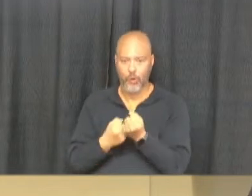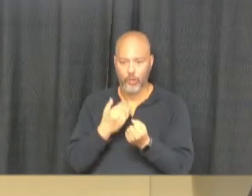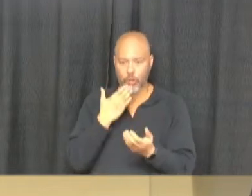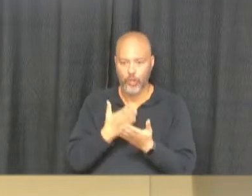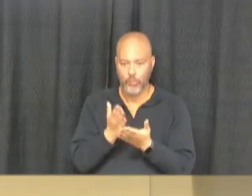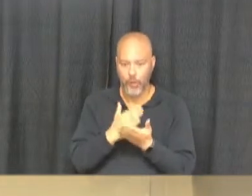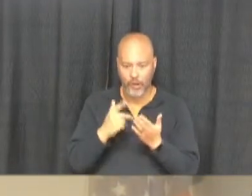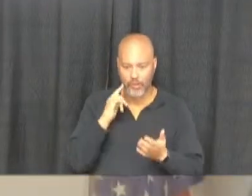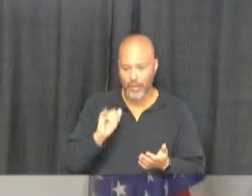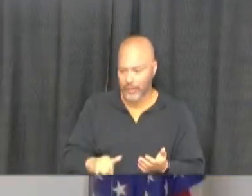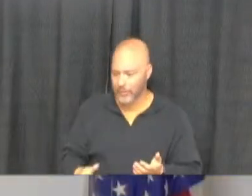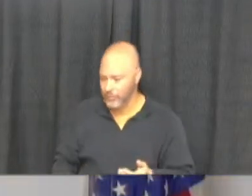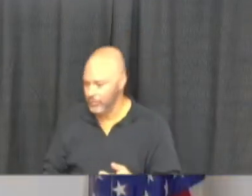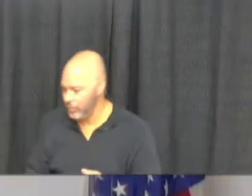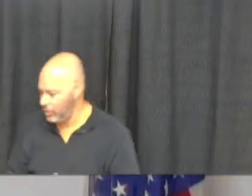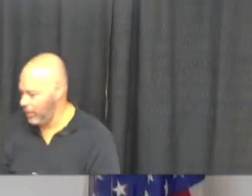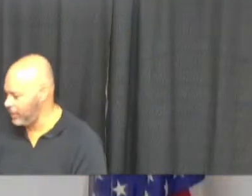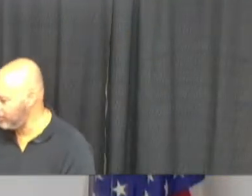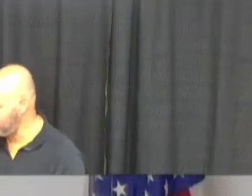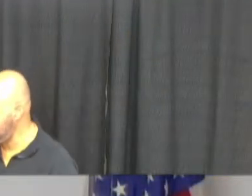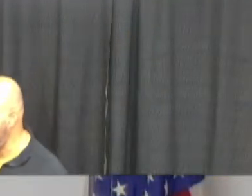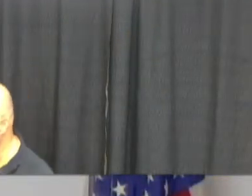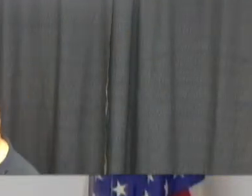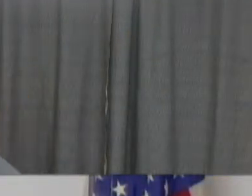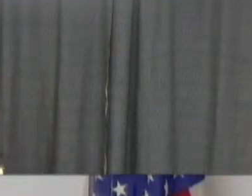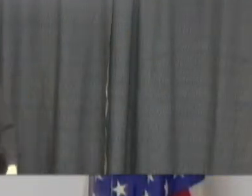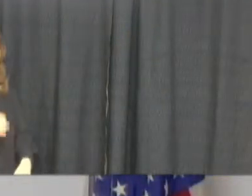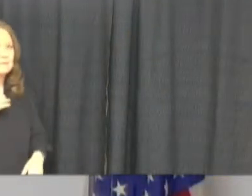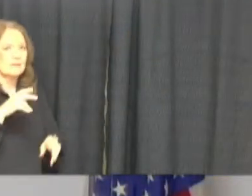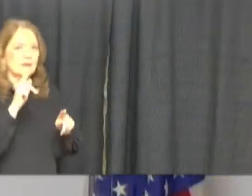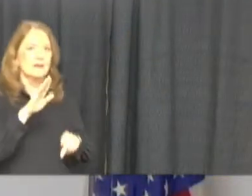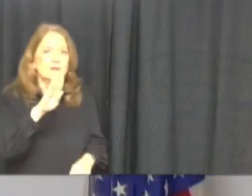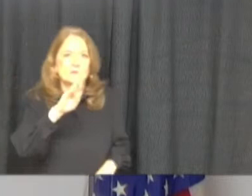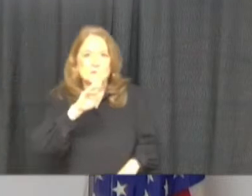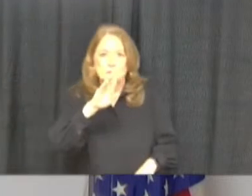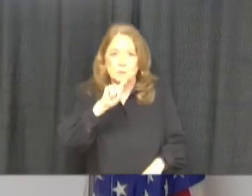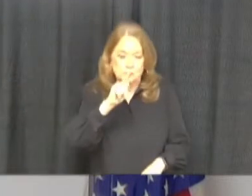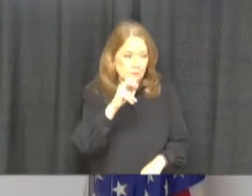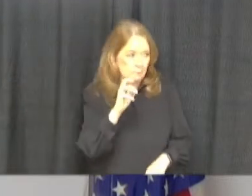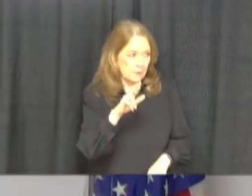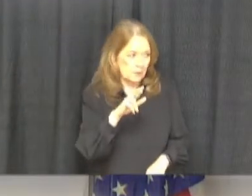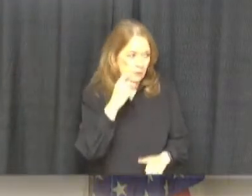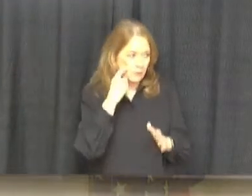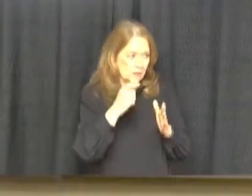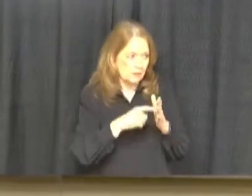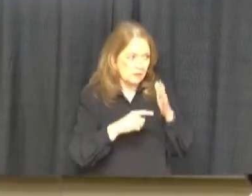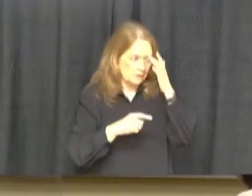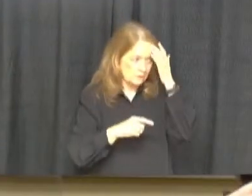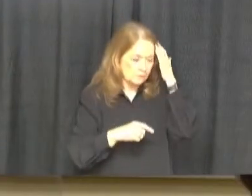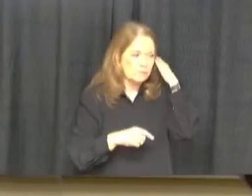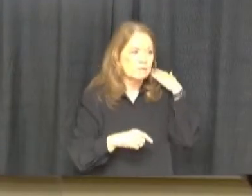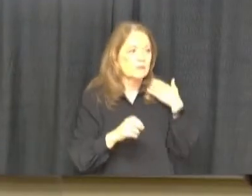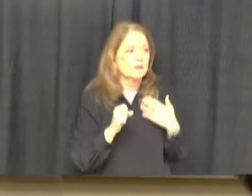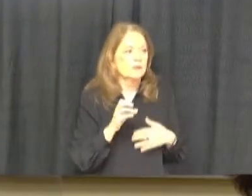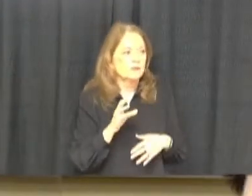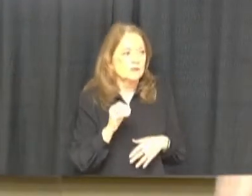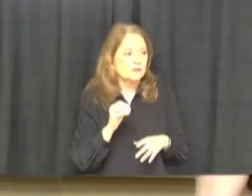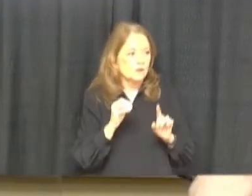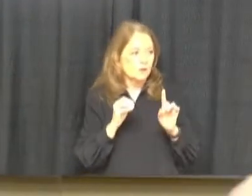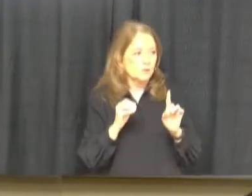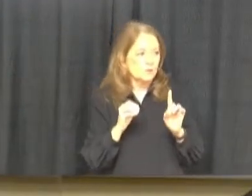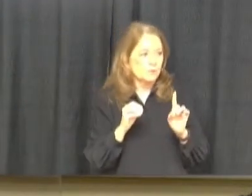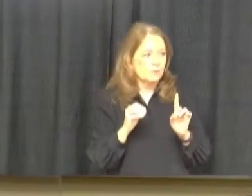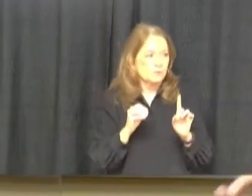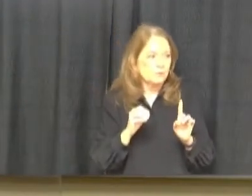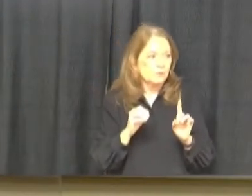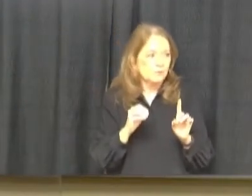side of it. Thank you. Councilperson Butler, you recognized. Thanks, Mayor. So this is going to be off the wall because it was